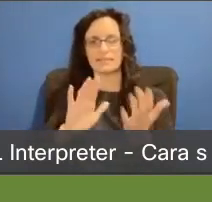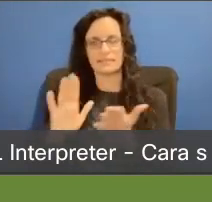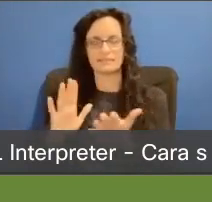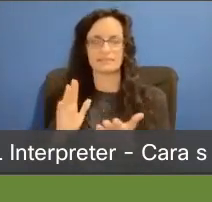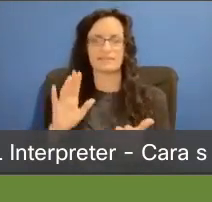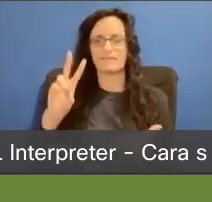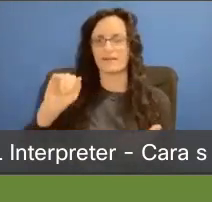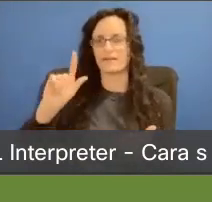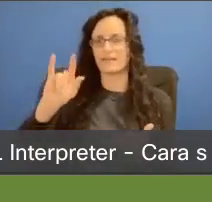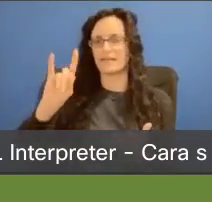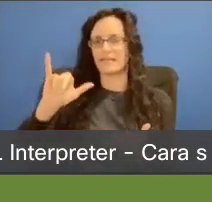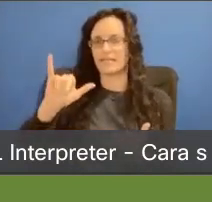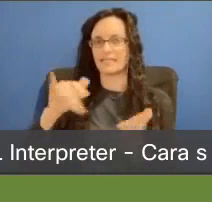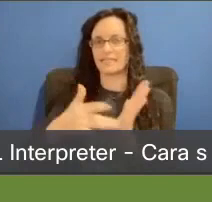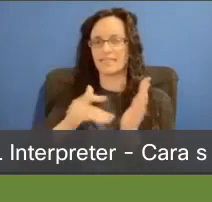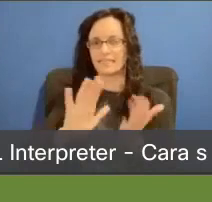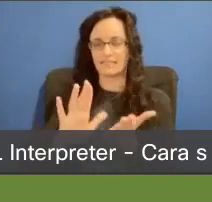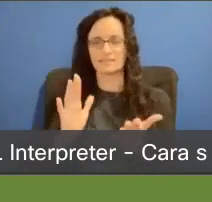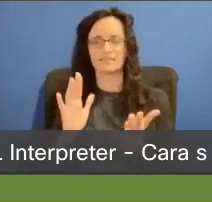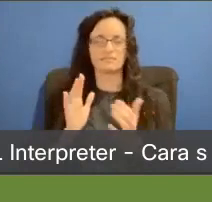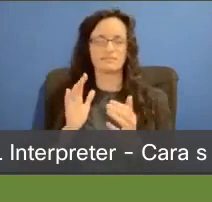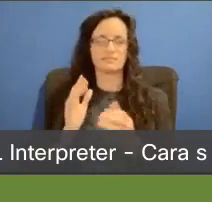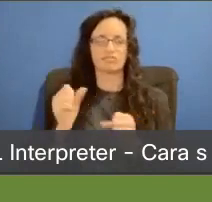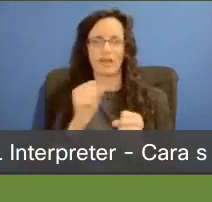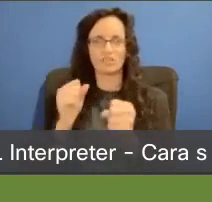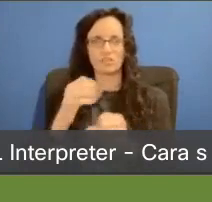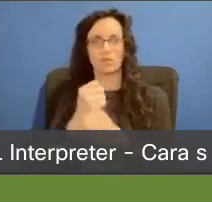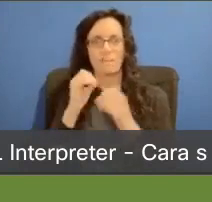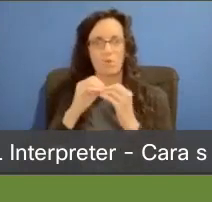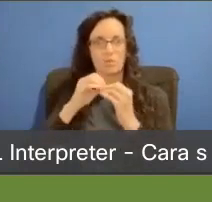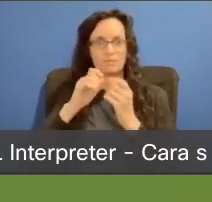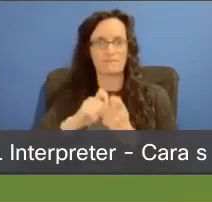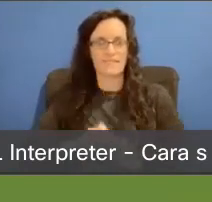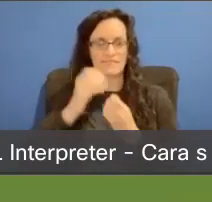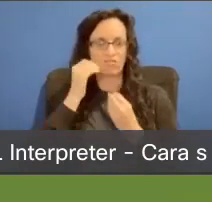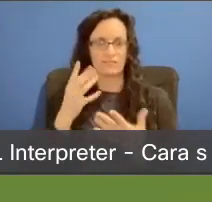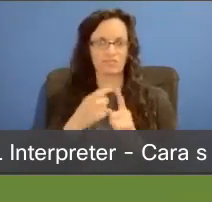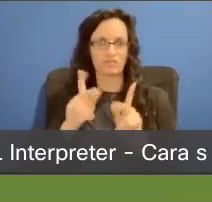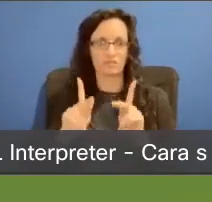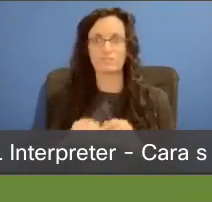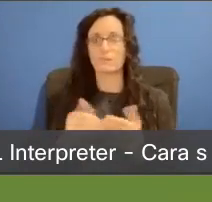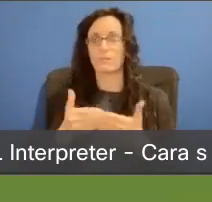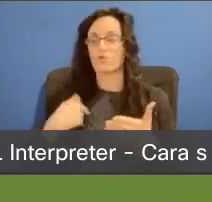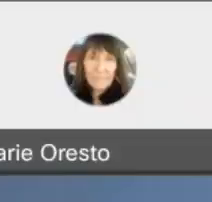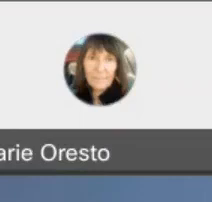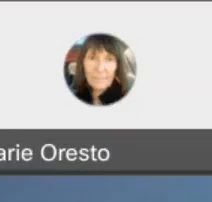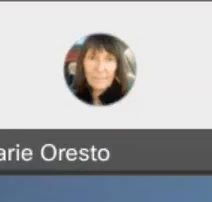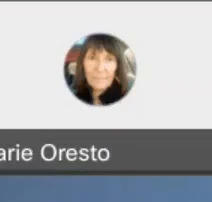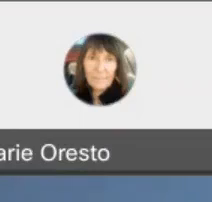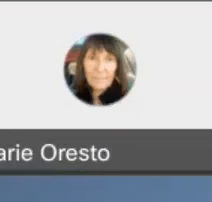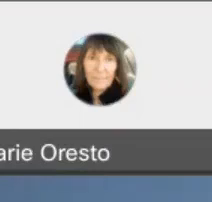from people. So before we wrap up for the day, I do want to ask, actually, if you would be willing